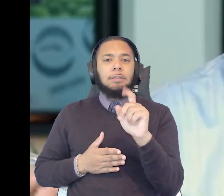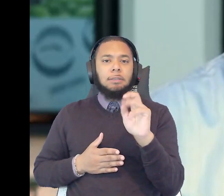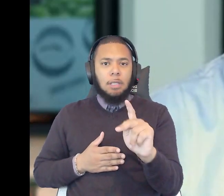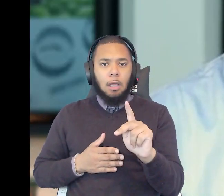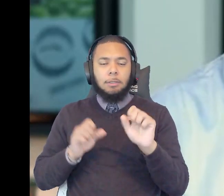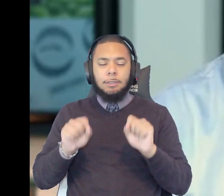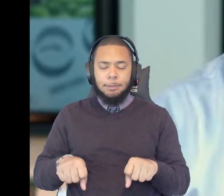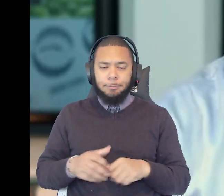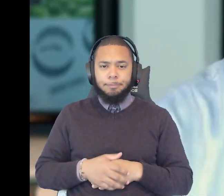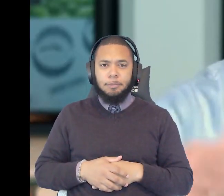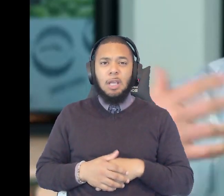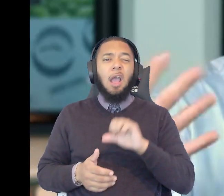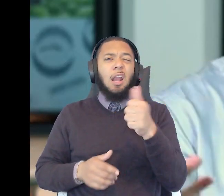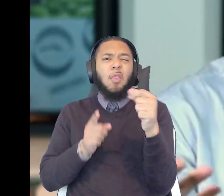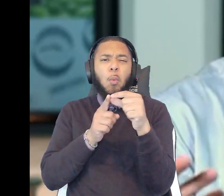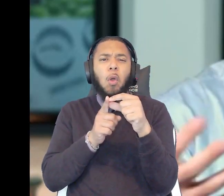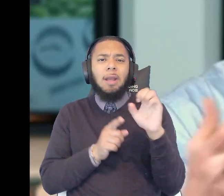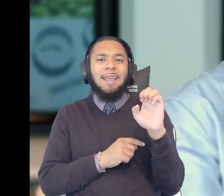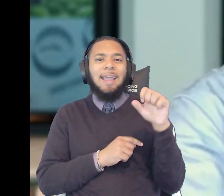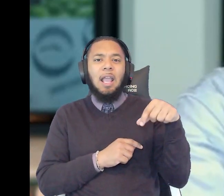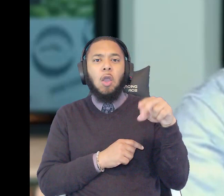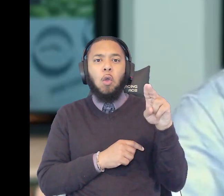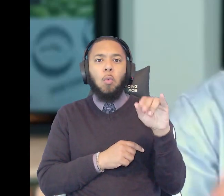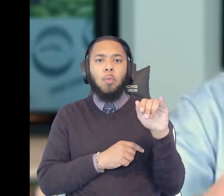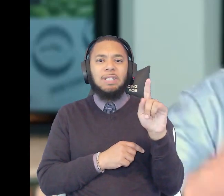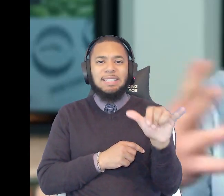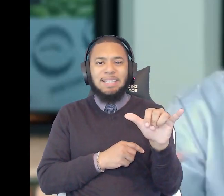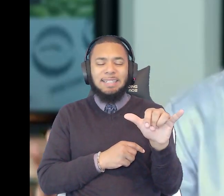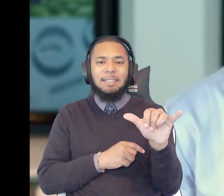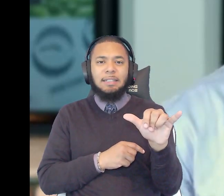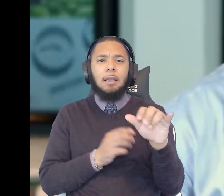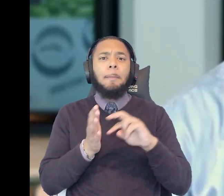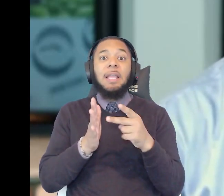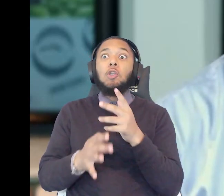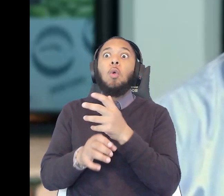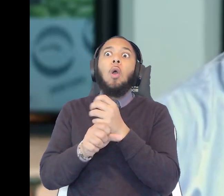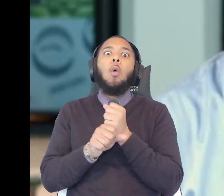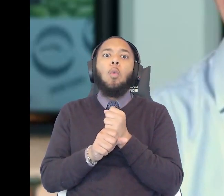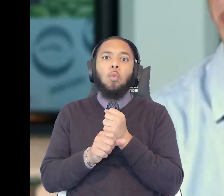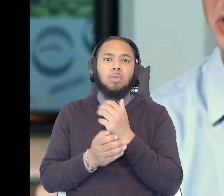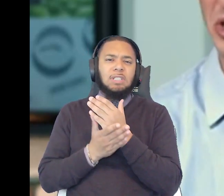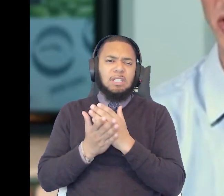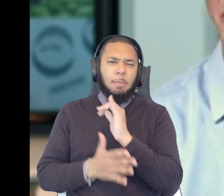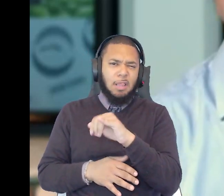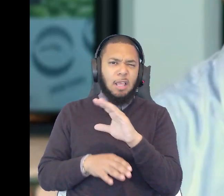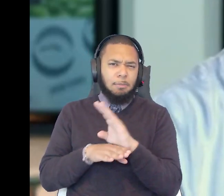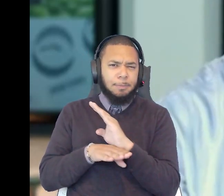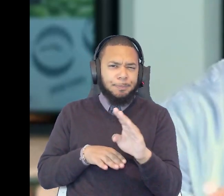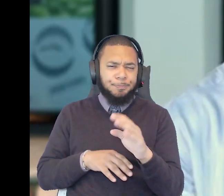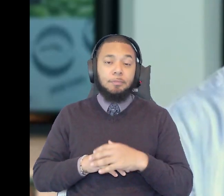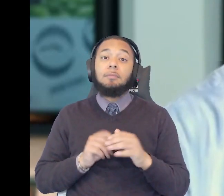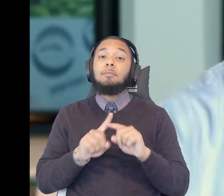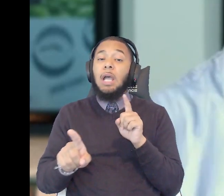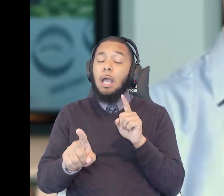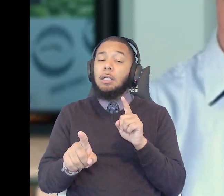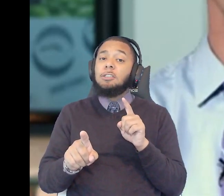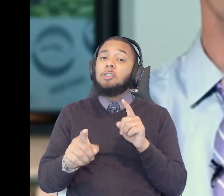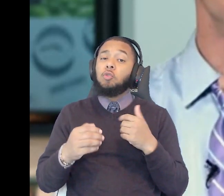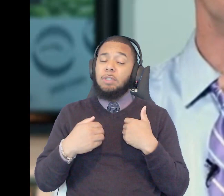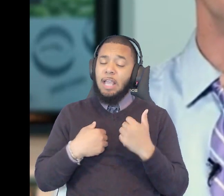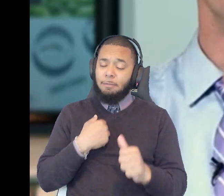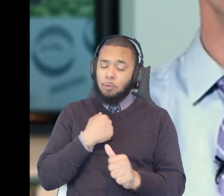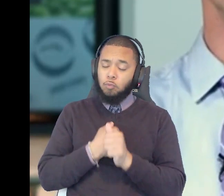for this is equity. You'll have equity in the company. You'll be an owner. But as a result, there are certain risks